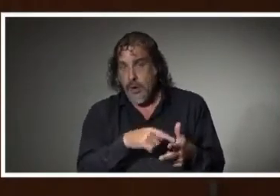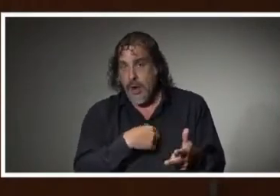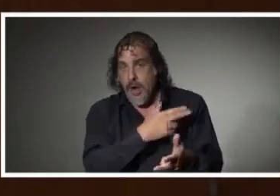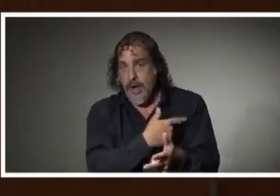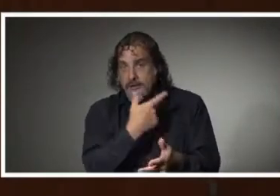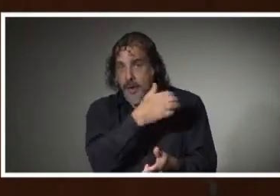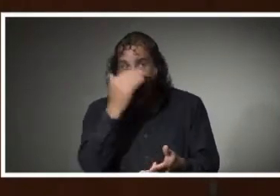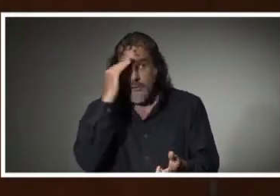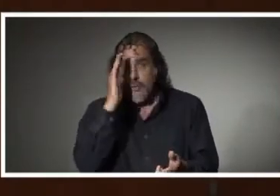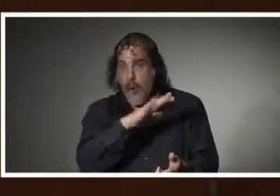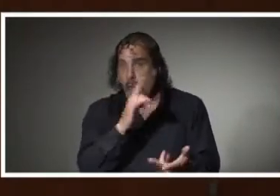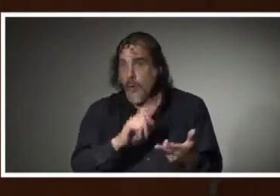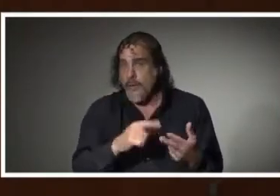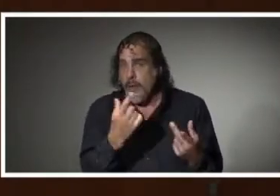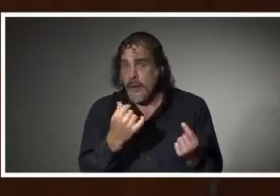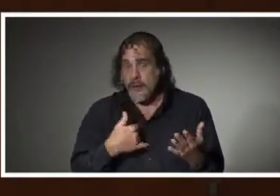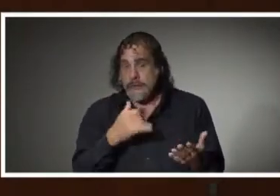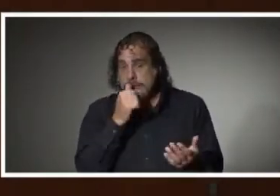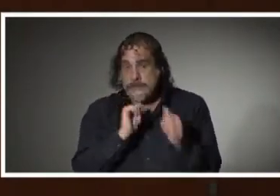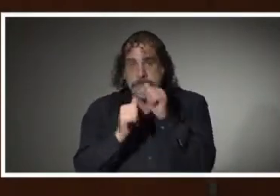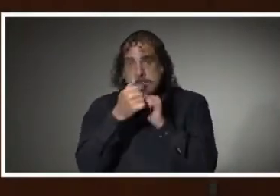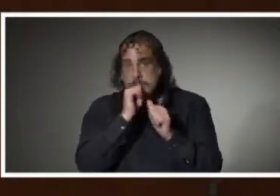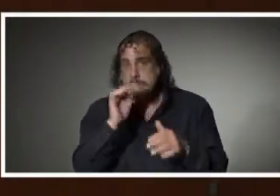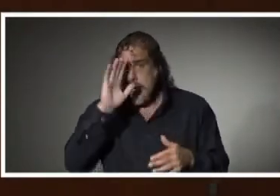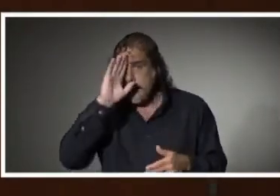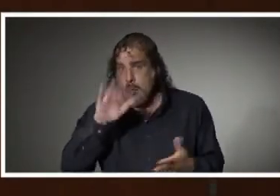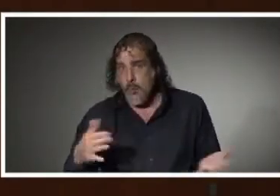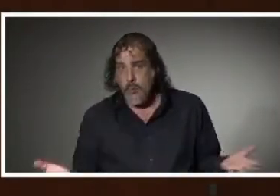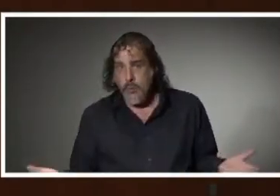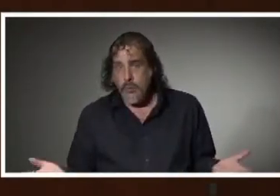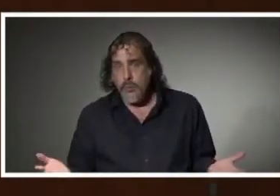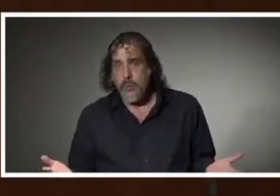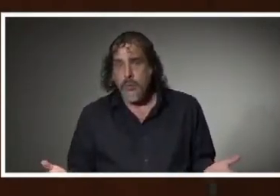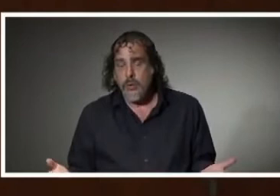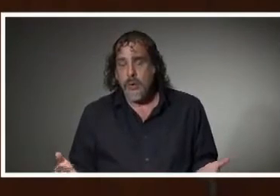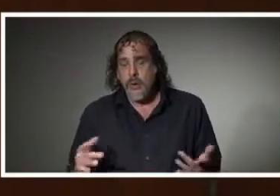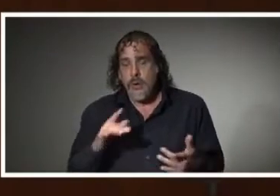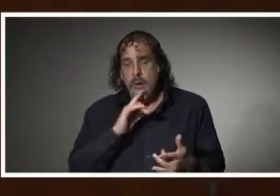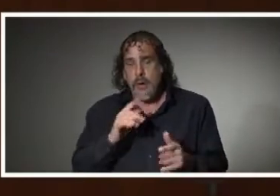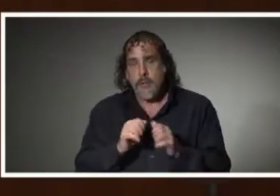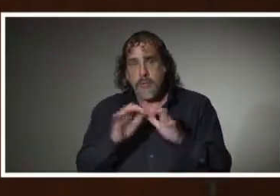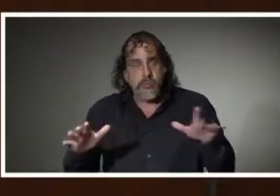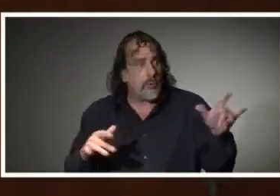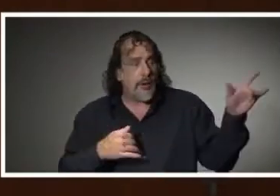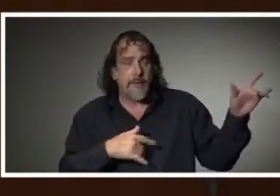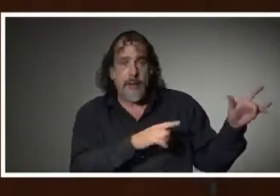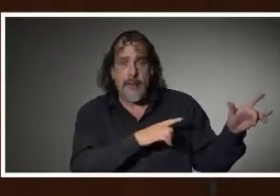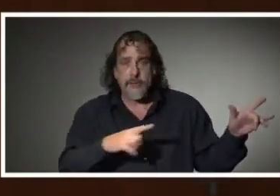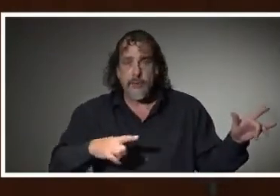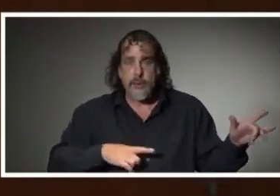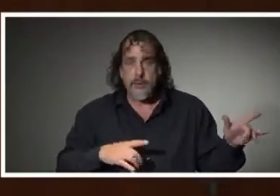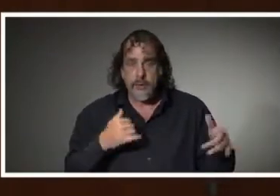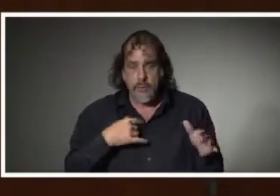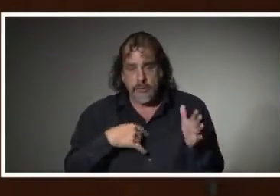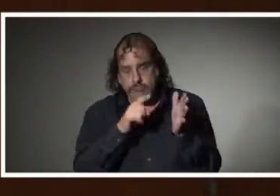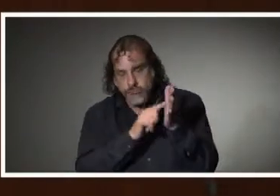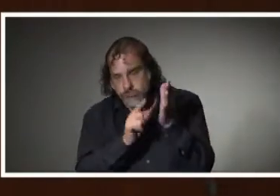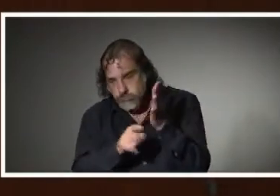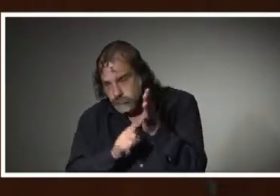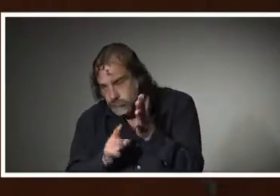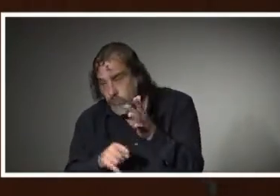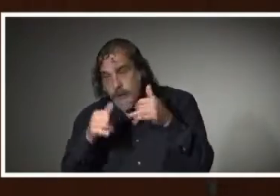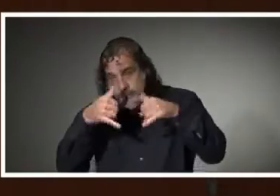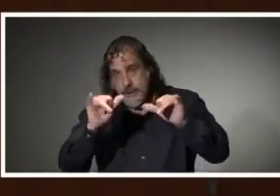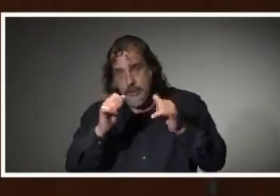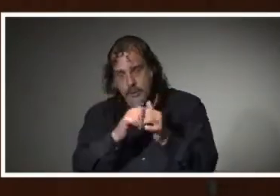pain that they're feeling. The last thing I do want to mention is the outbreak at the legislature. We're continuing to work on it. Thus far, we